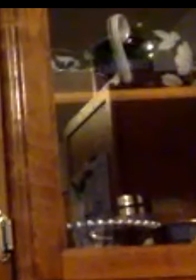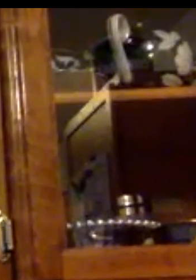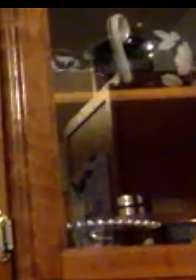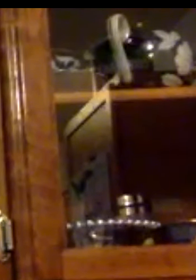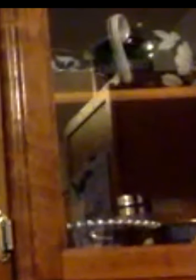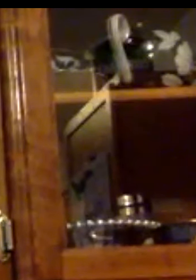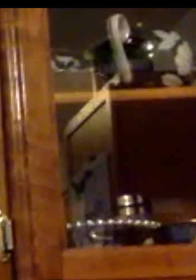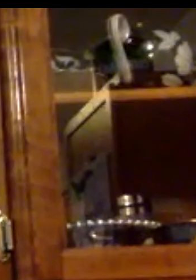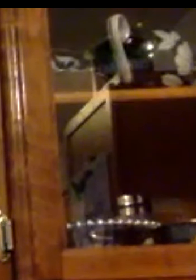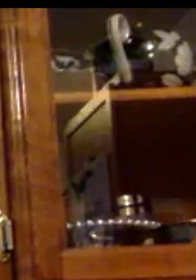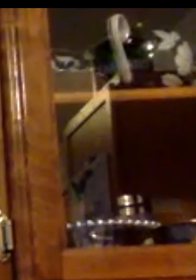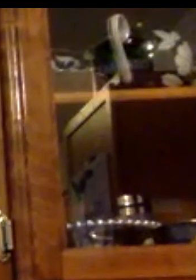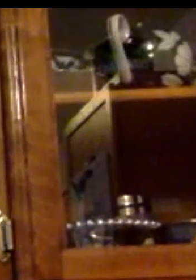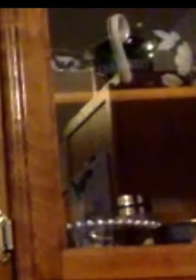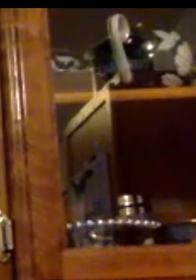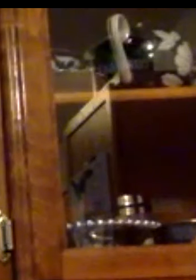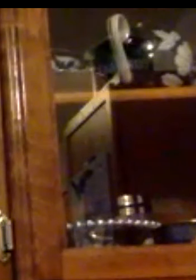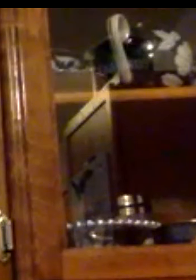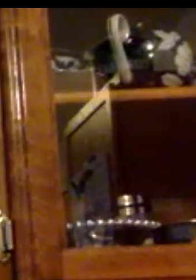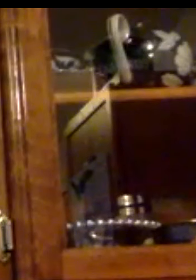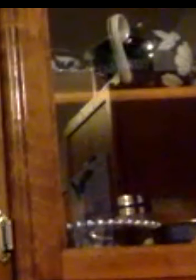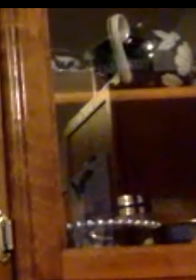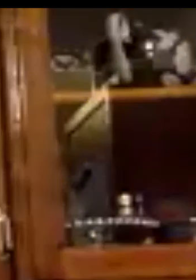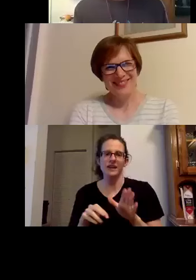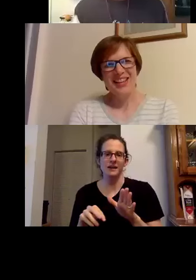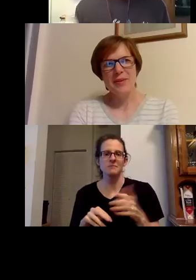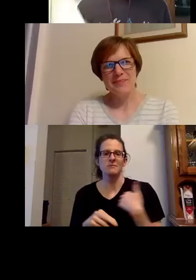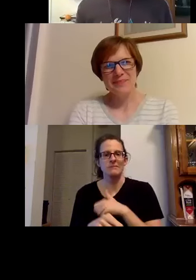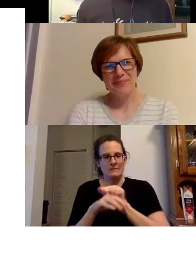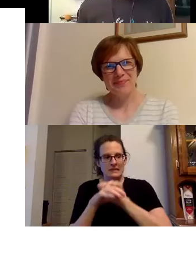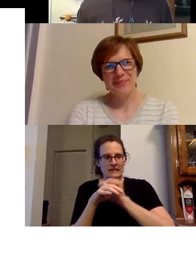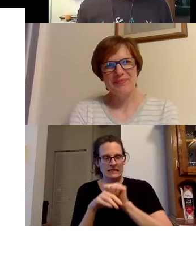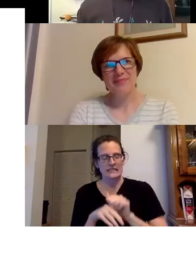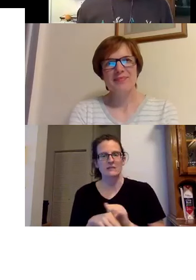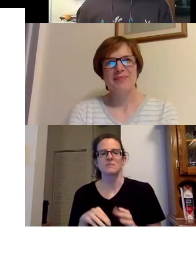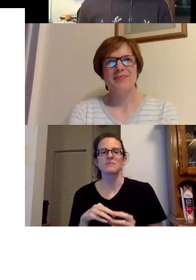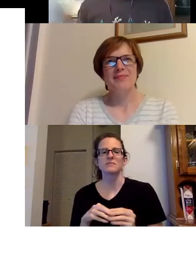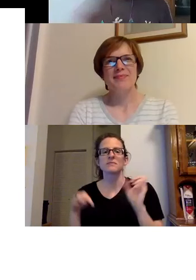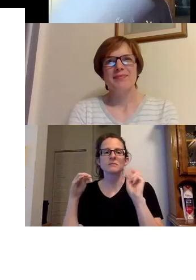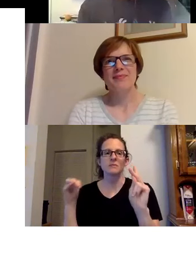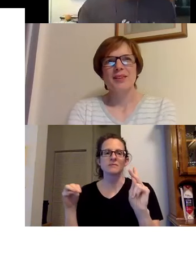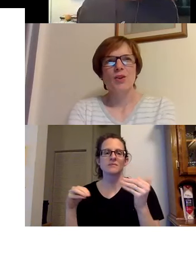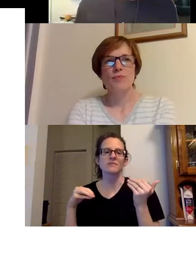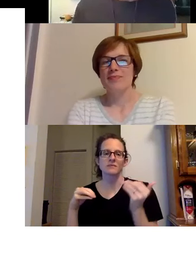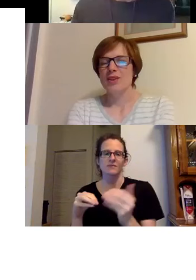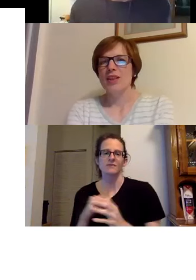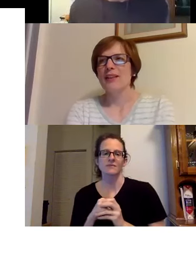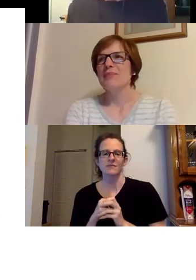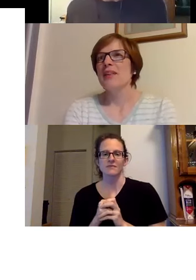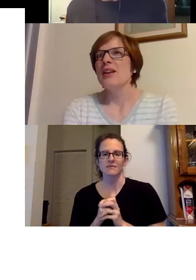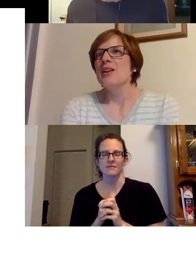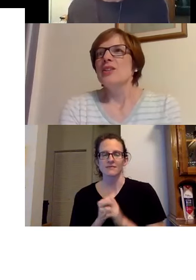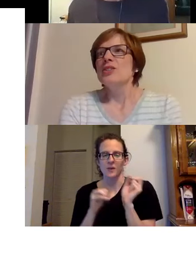great learning tools. It's all good. Yep. Thank you, Mom. Go ahead. Oh,